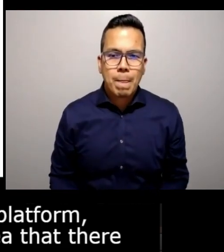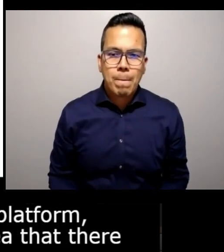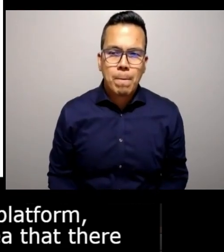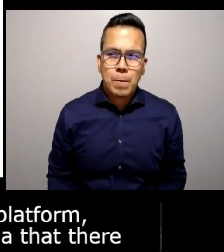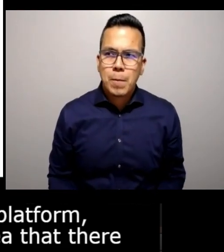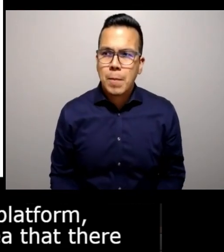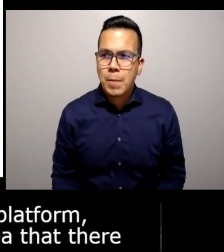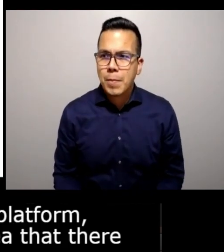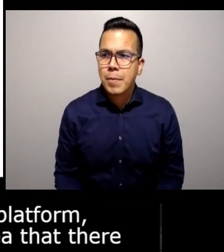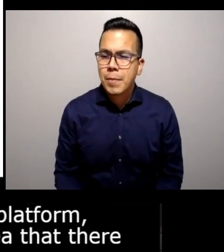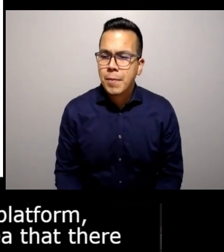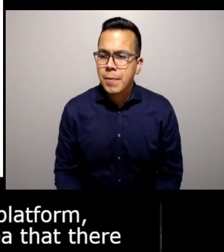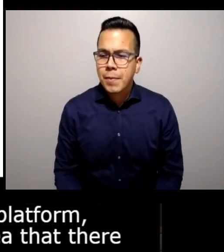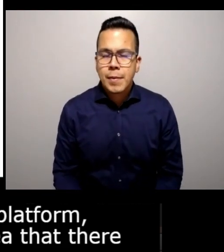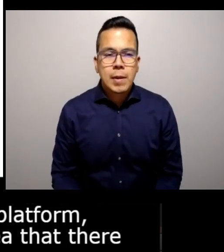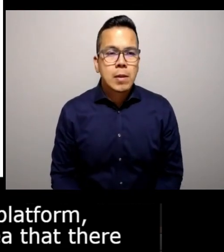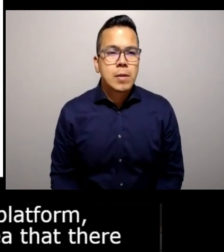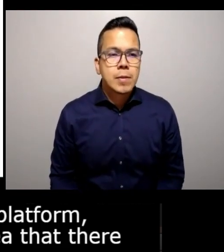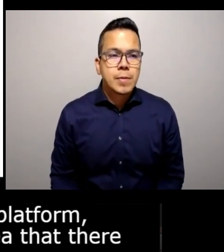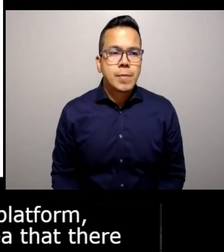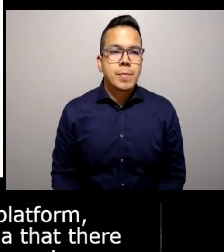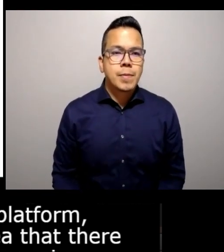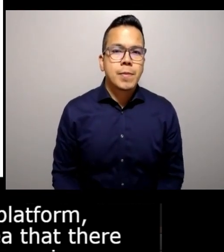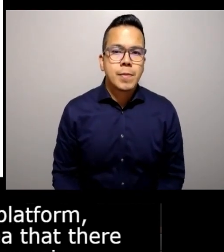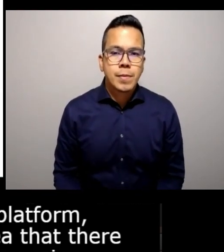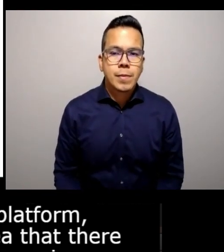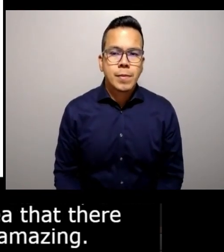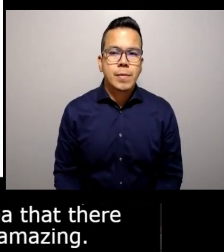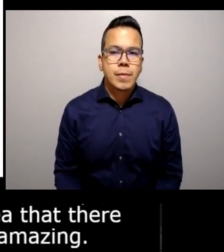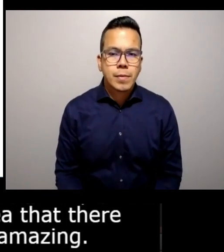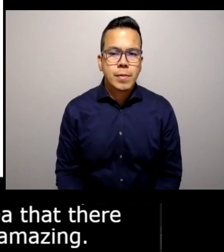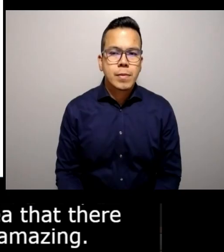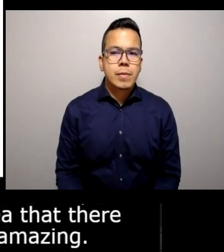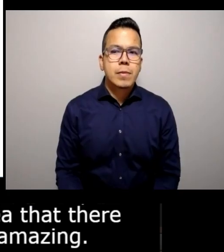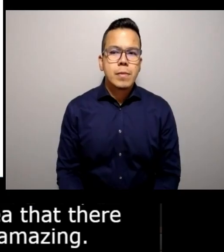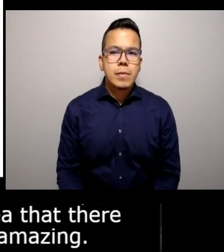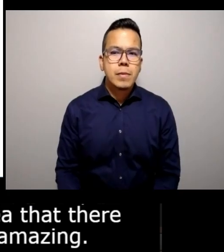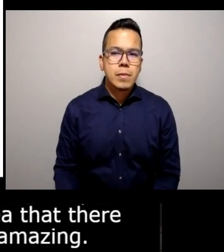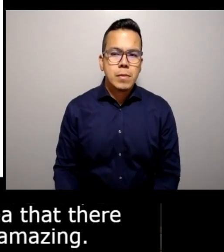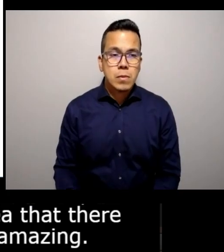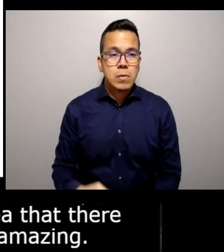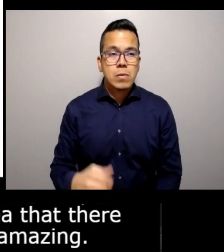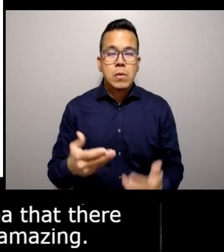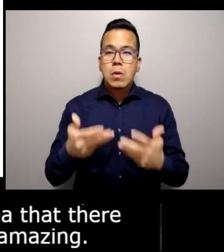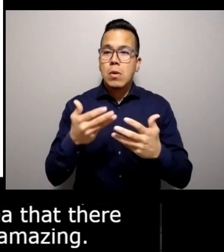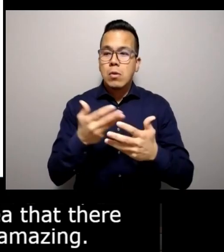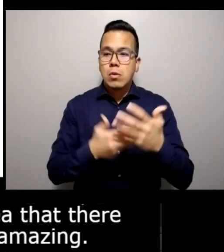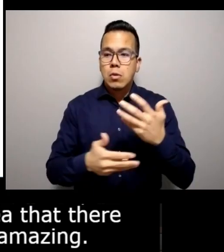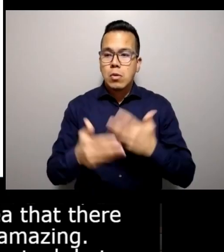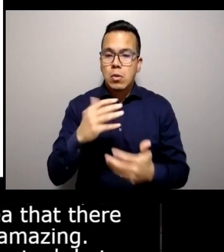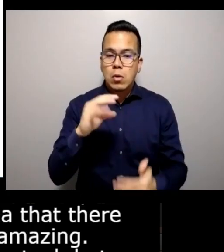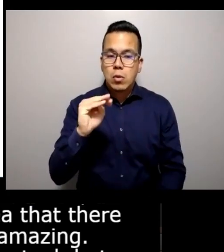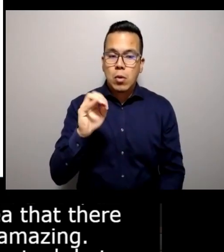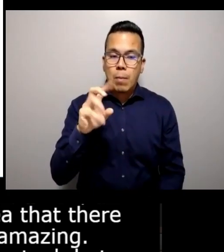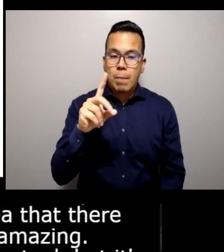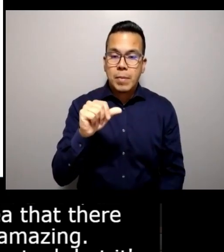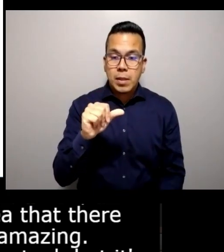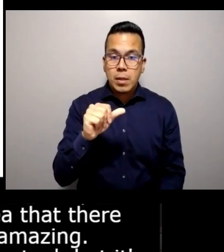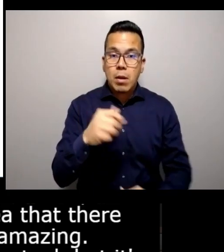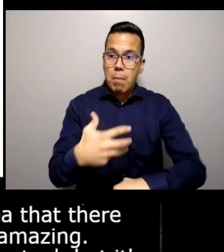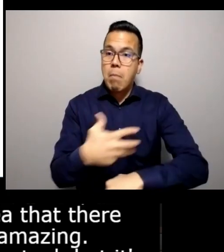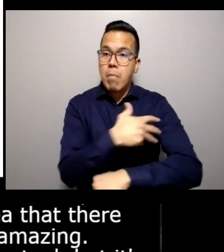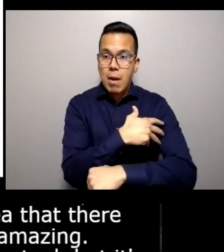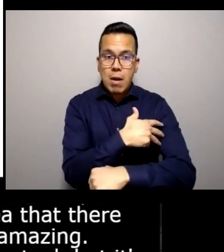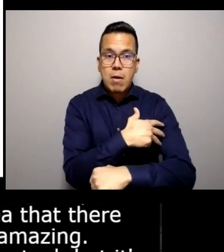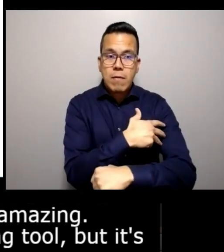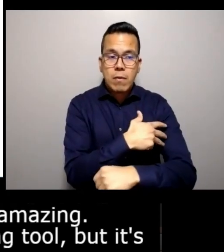So social media is clearly an incredibly empowering tool, but it's incredibly disempowering if you can't access it or